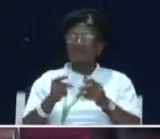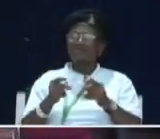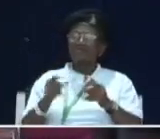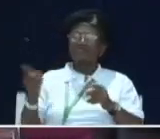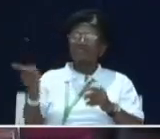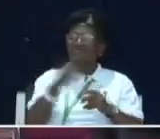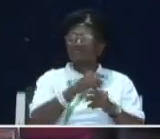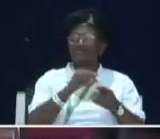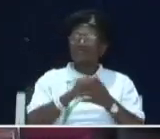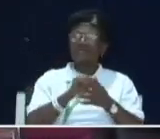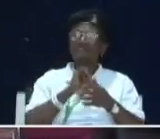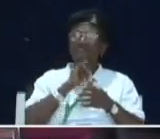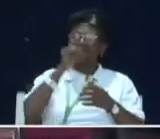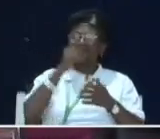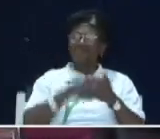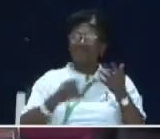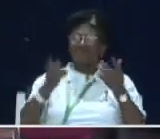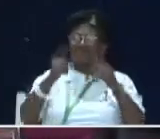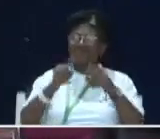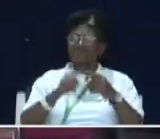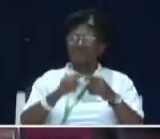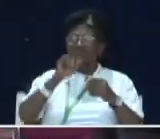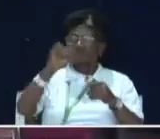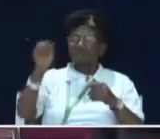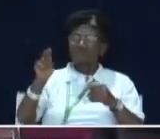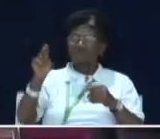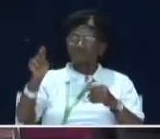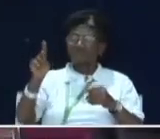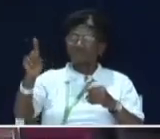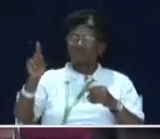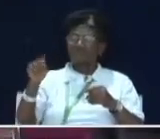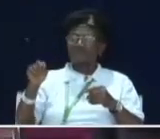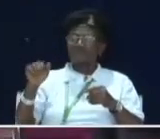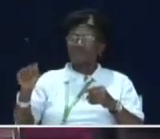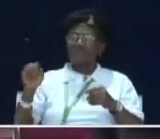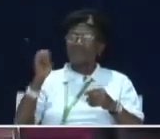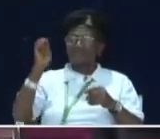That's what happened to Judah. Judah was not the firstborn.